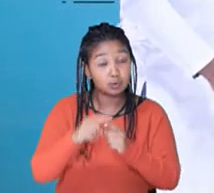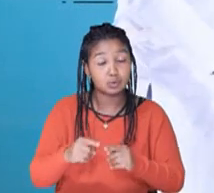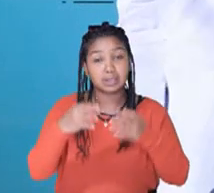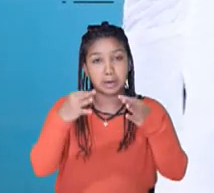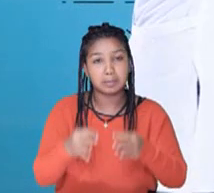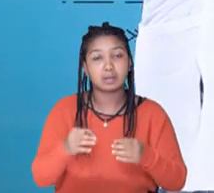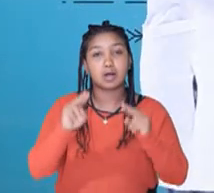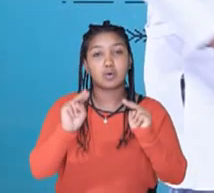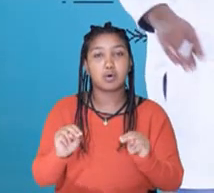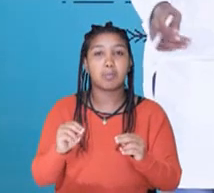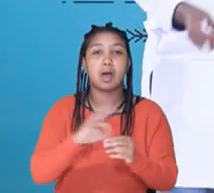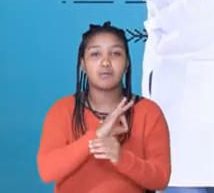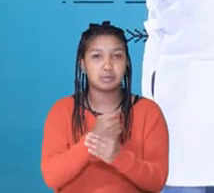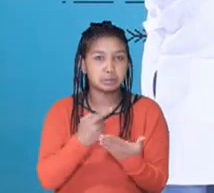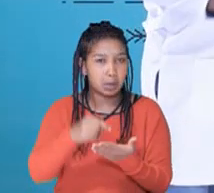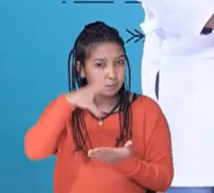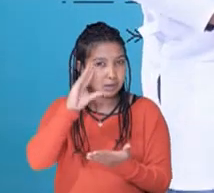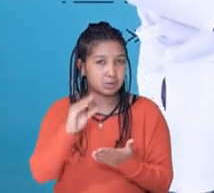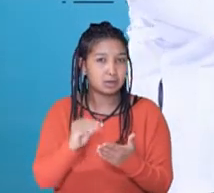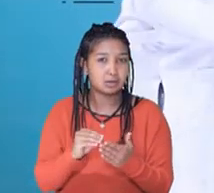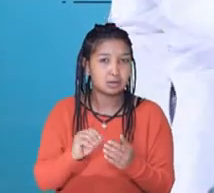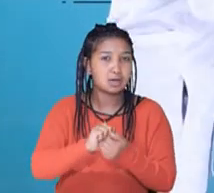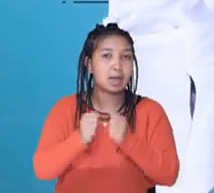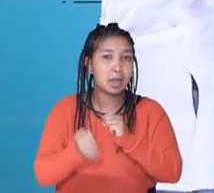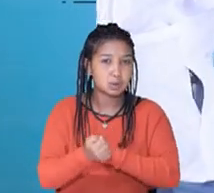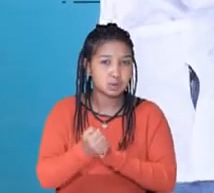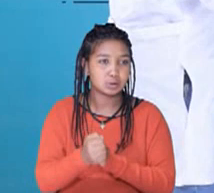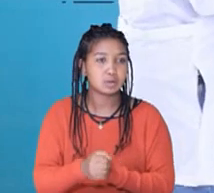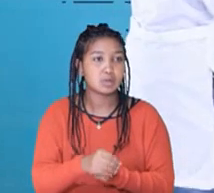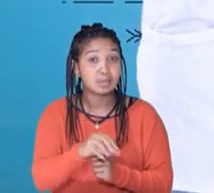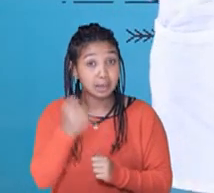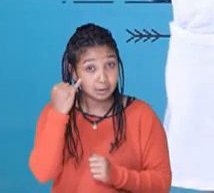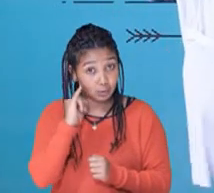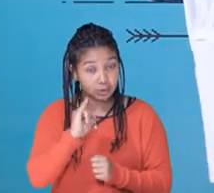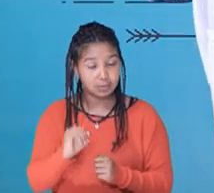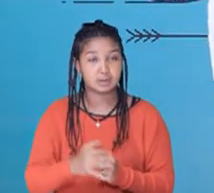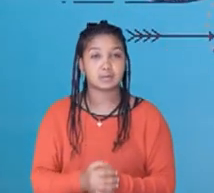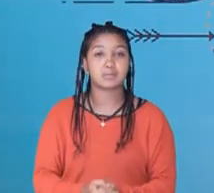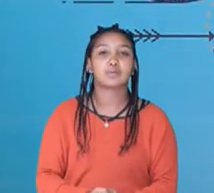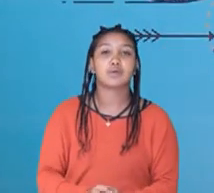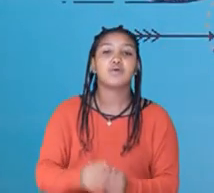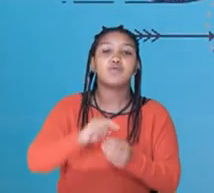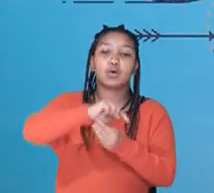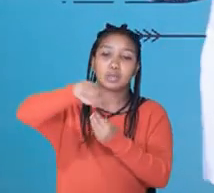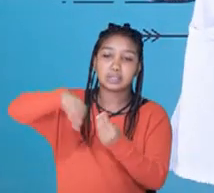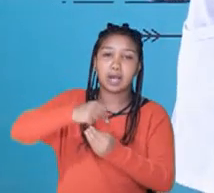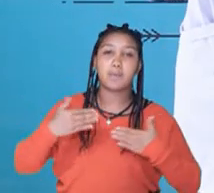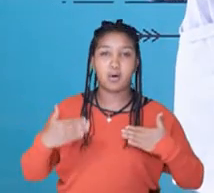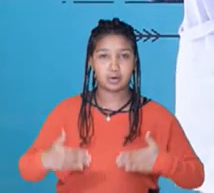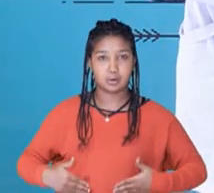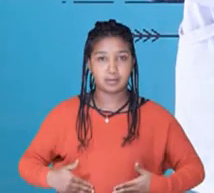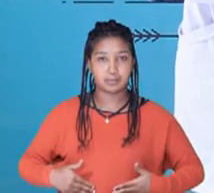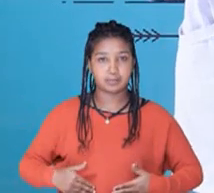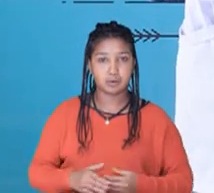normal force. I hope you have learned this in dynamics concept. And the other concept is for rotational body,